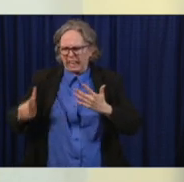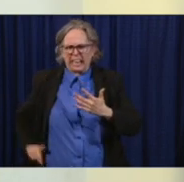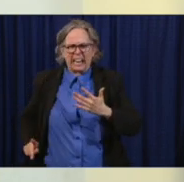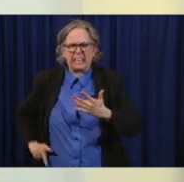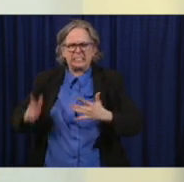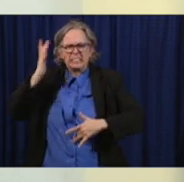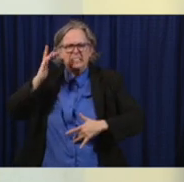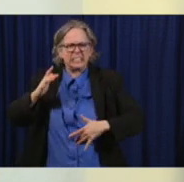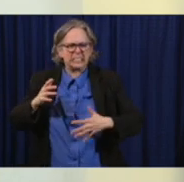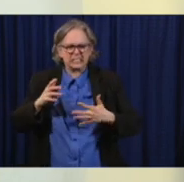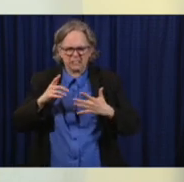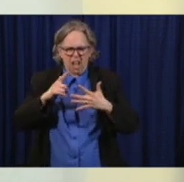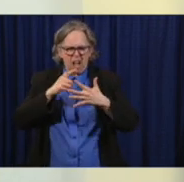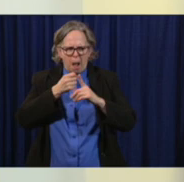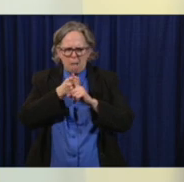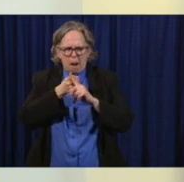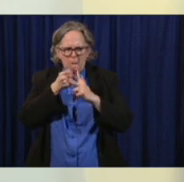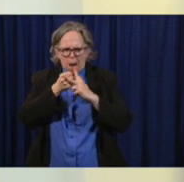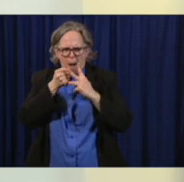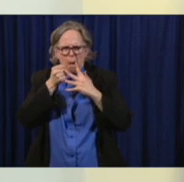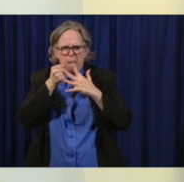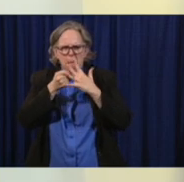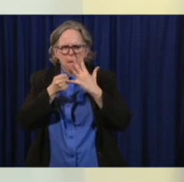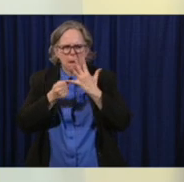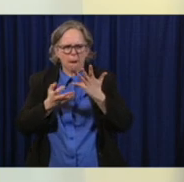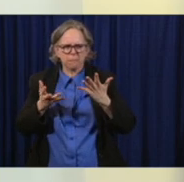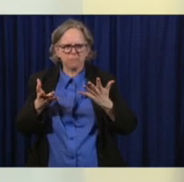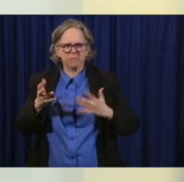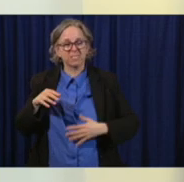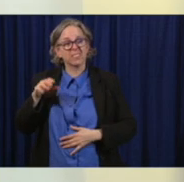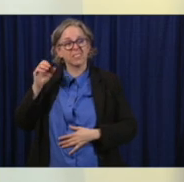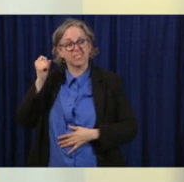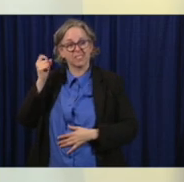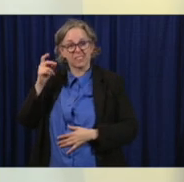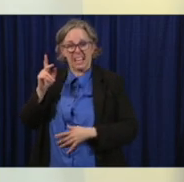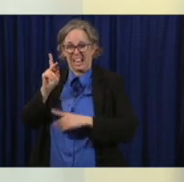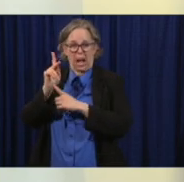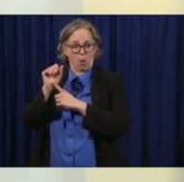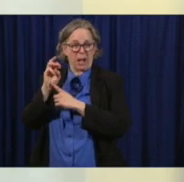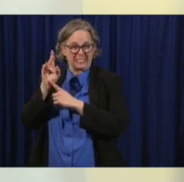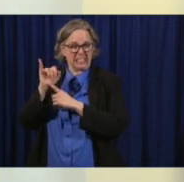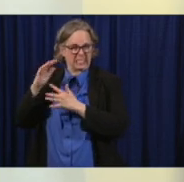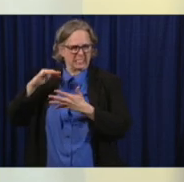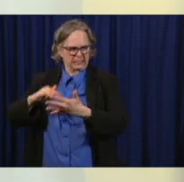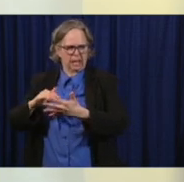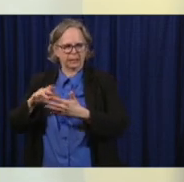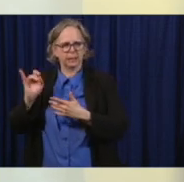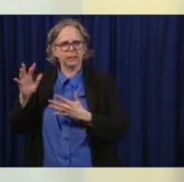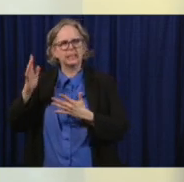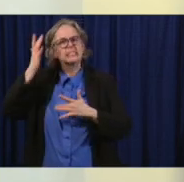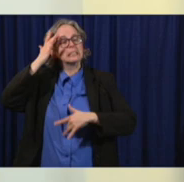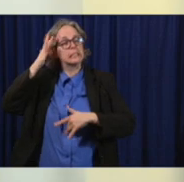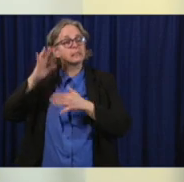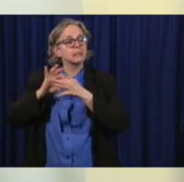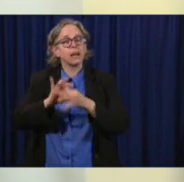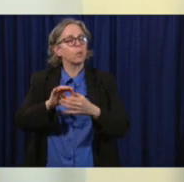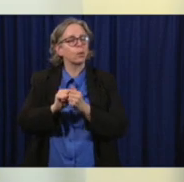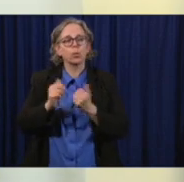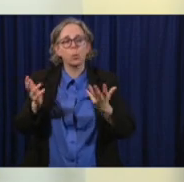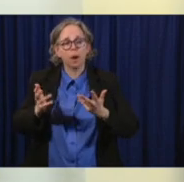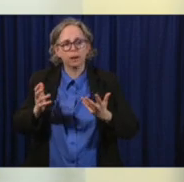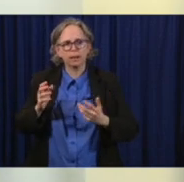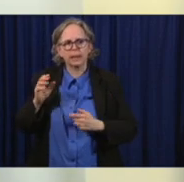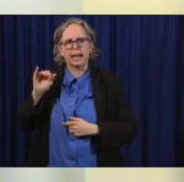And what Kawasaki's is actually a disease that has an inflammatory response with damage